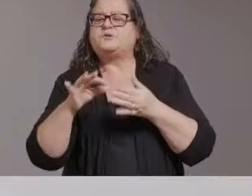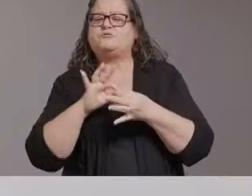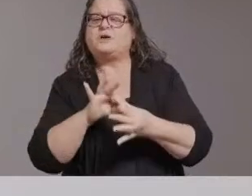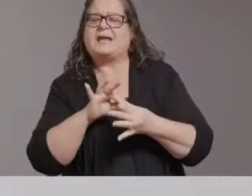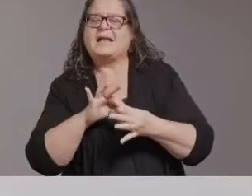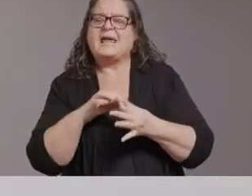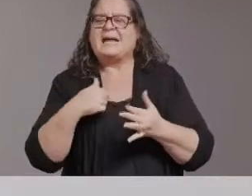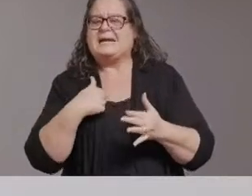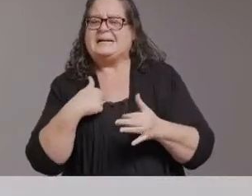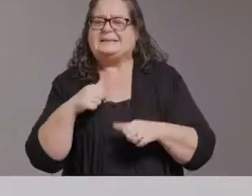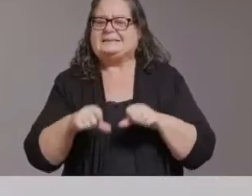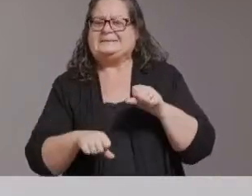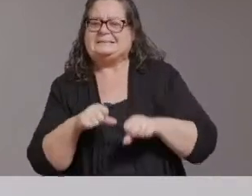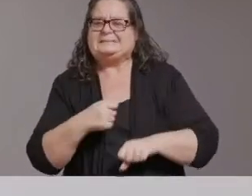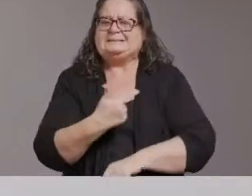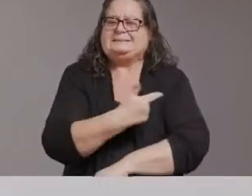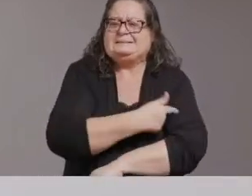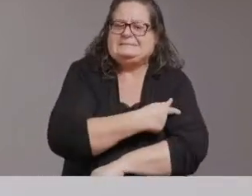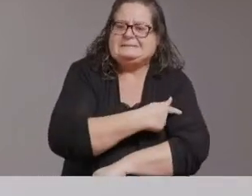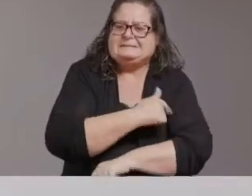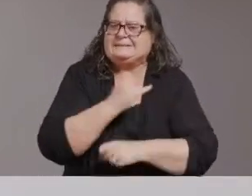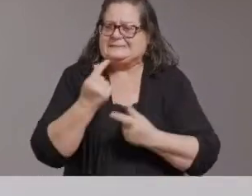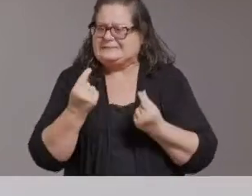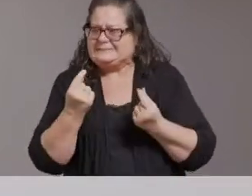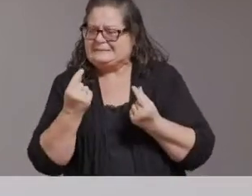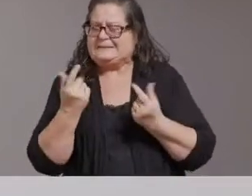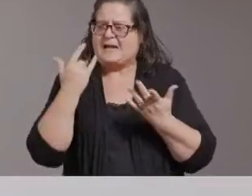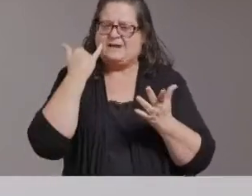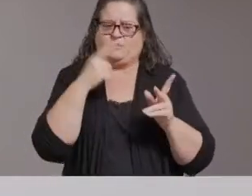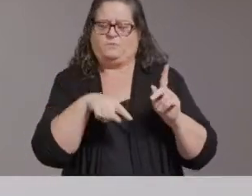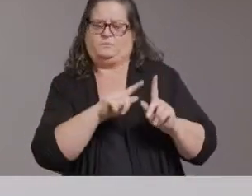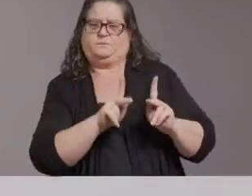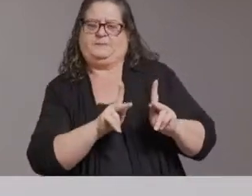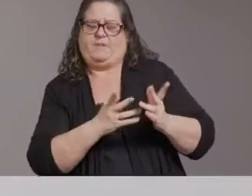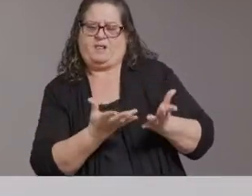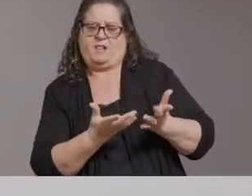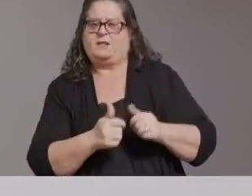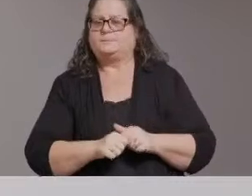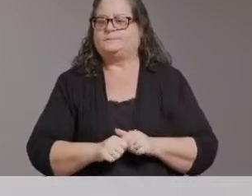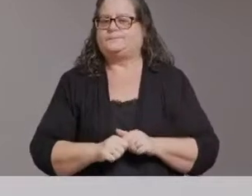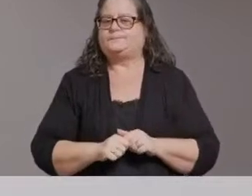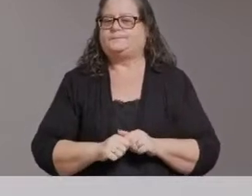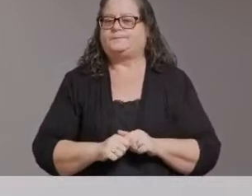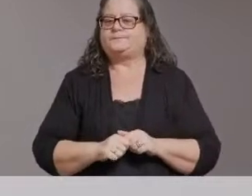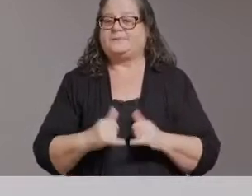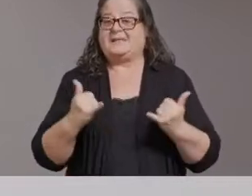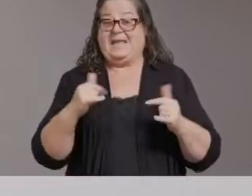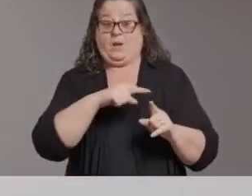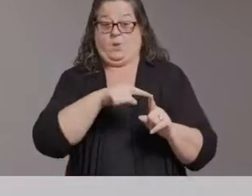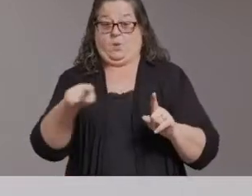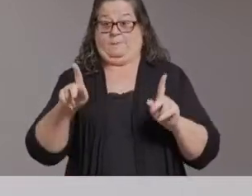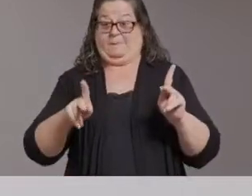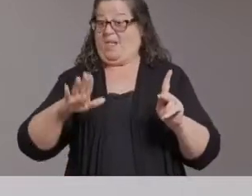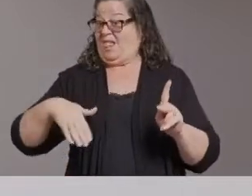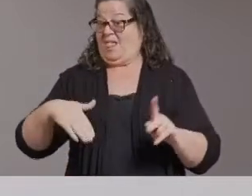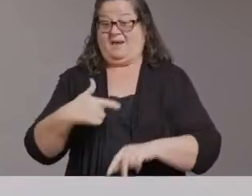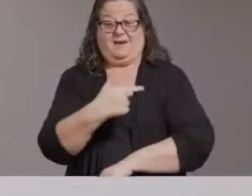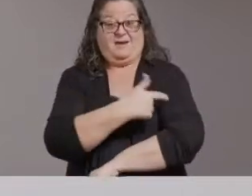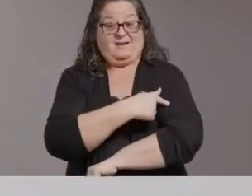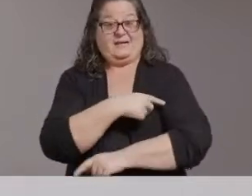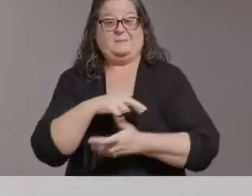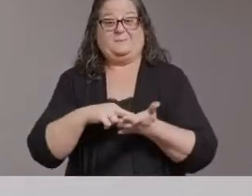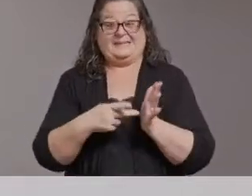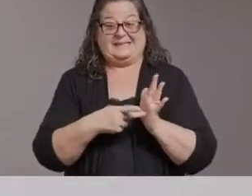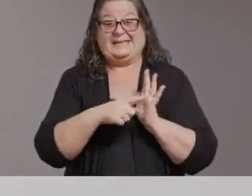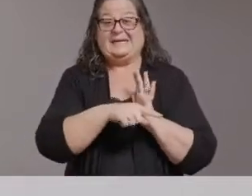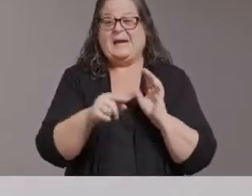you're moving into kind of a segment of our population as we begin to vaccinate more people who you might be convincing